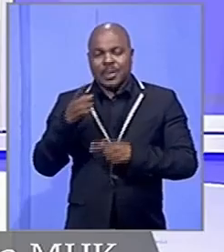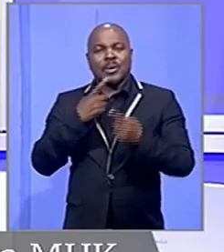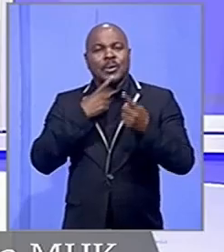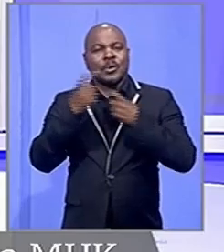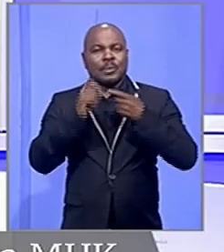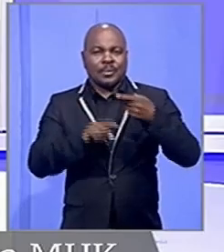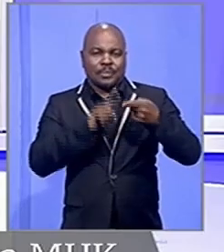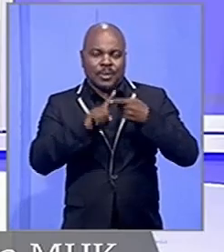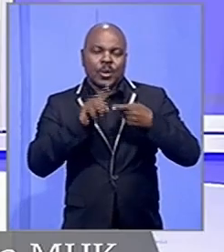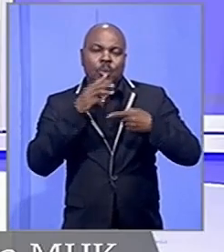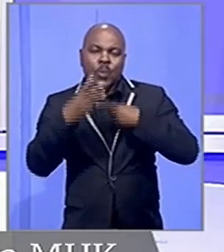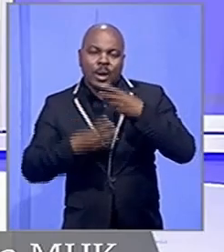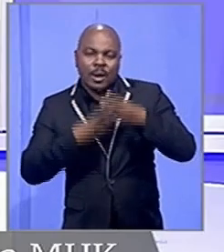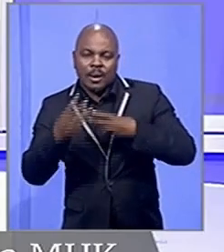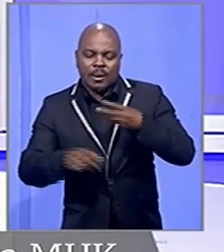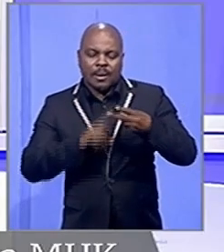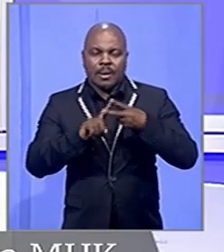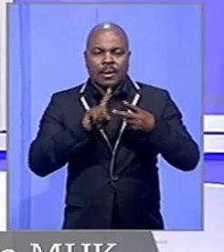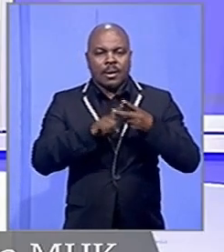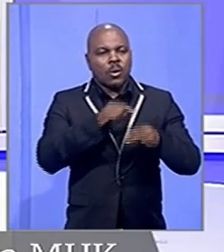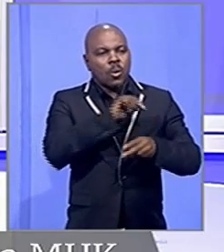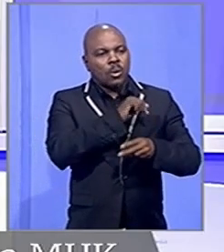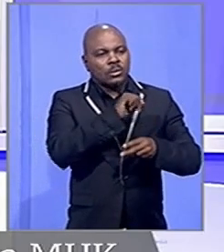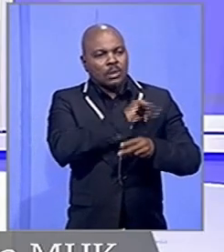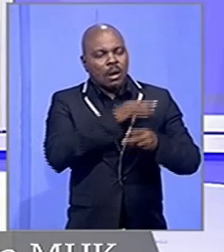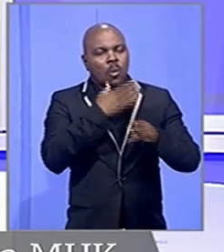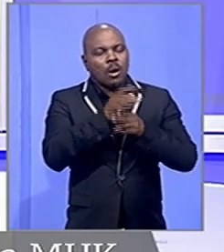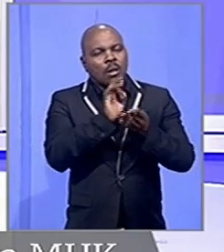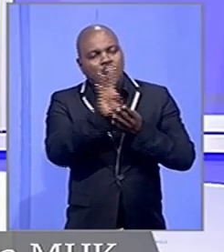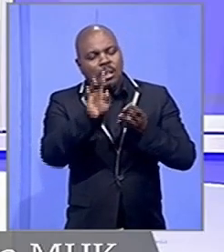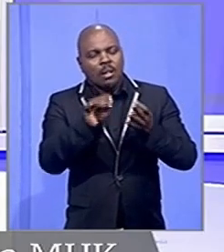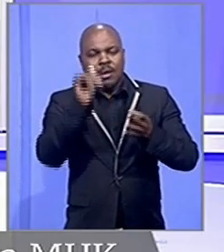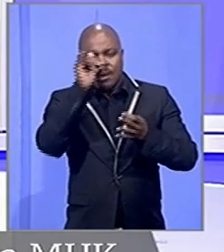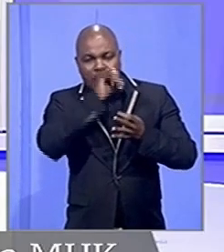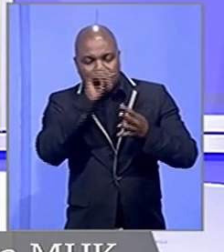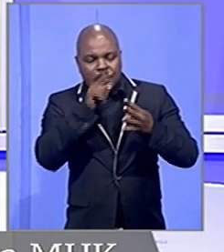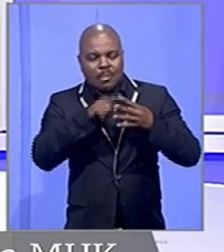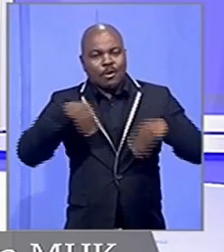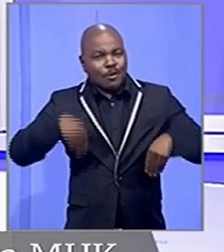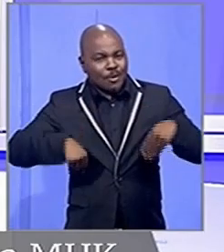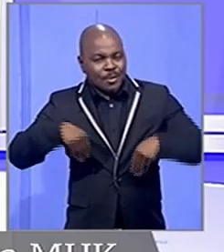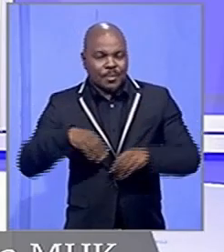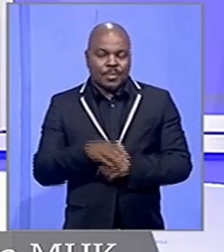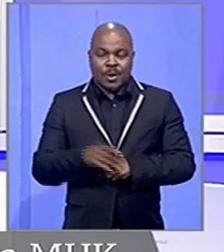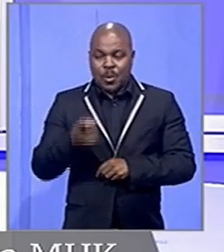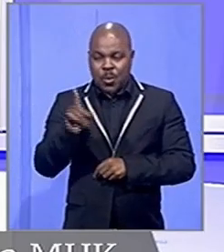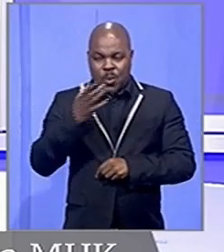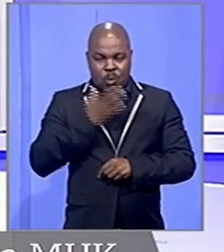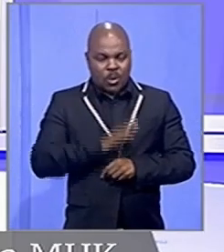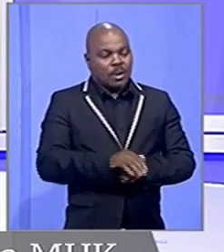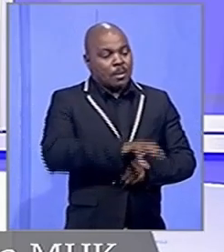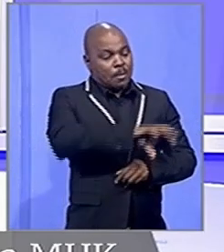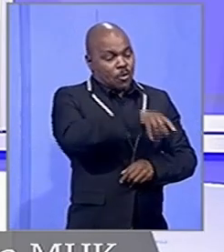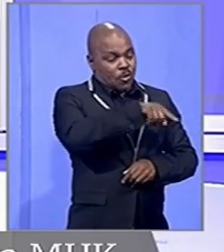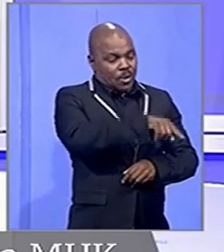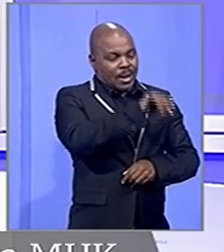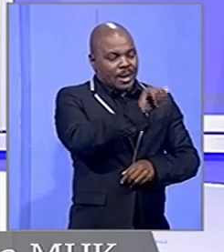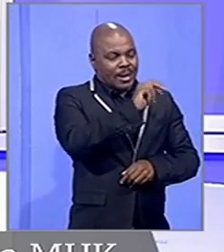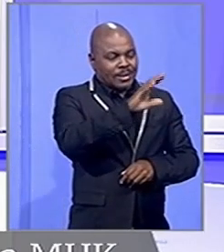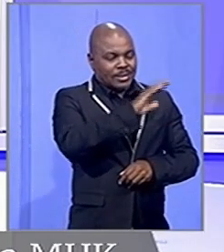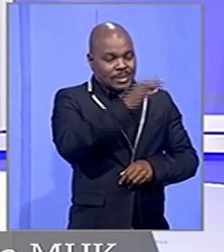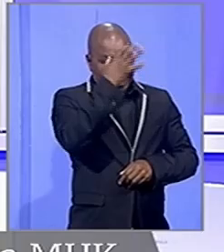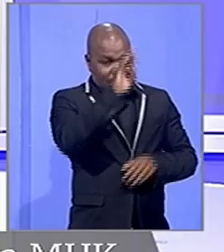e tshwana le botlhokatiro go fokodiwa ga badiri bosenyi le bonwenwe. Ba batla gore botsamaisi jo bontšhwa jwa province jo